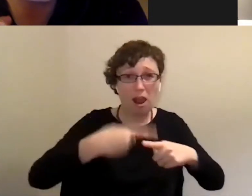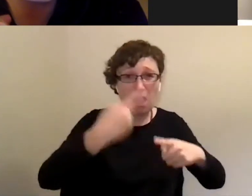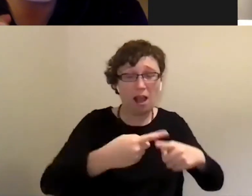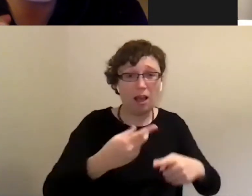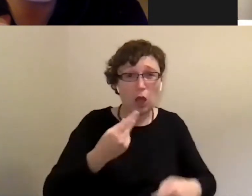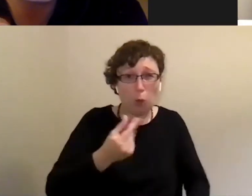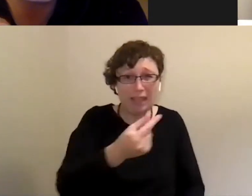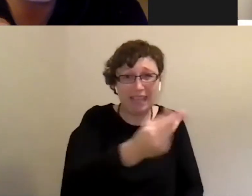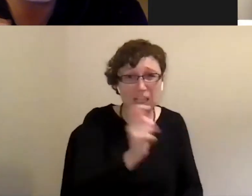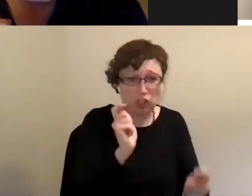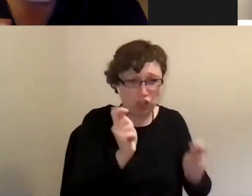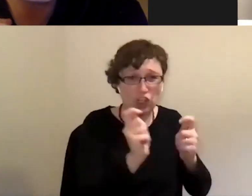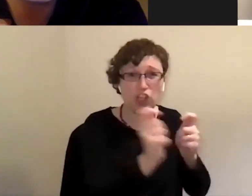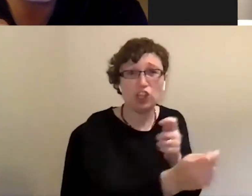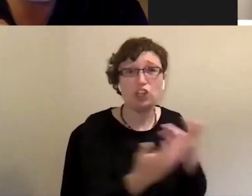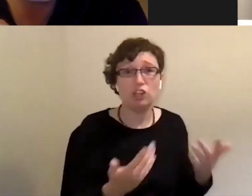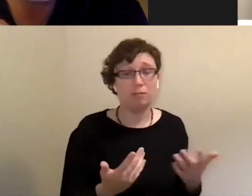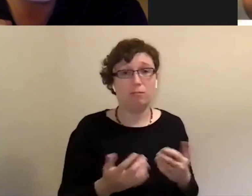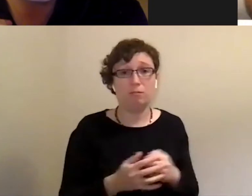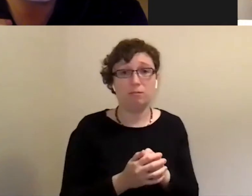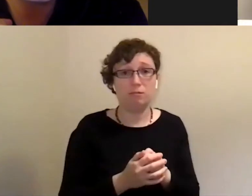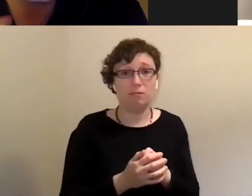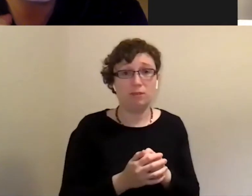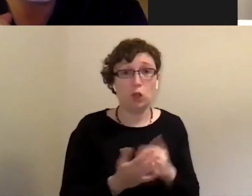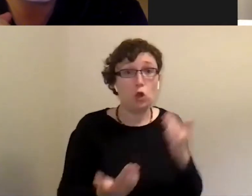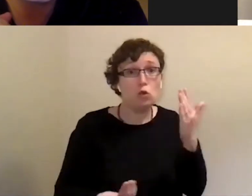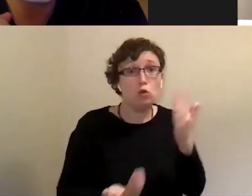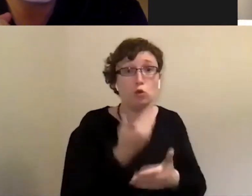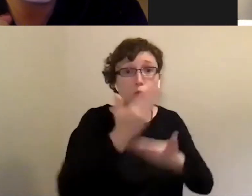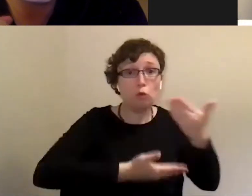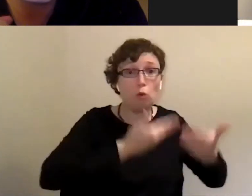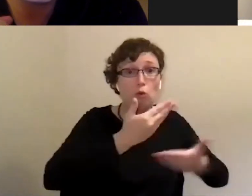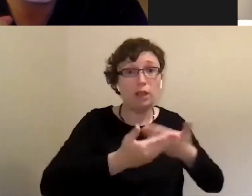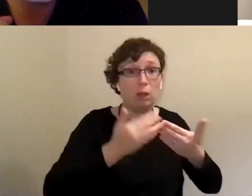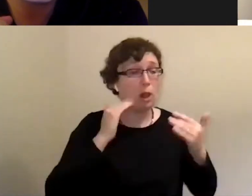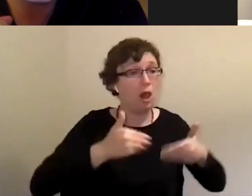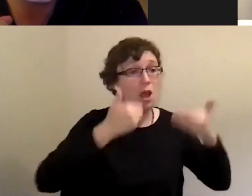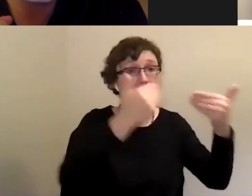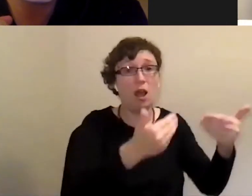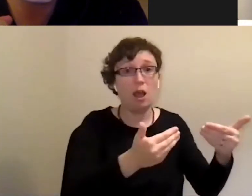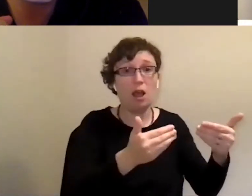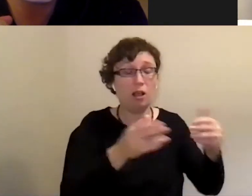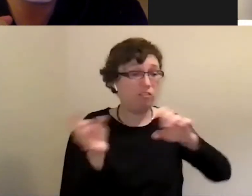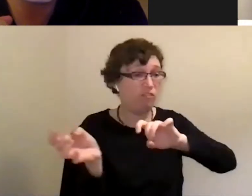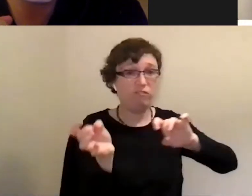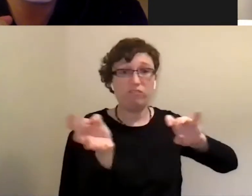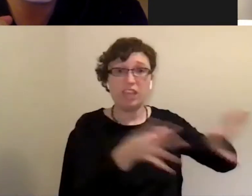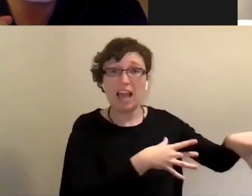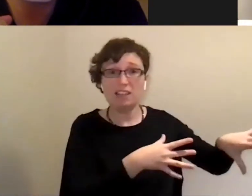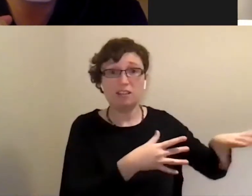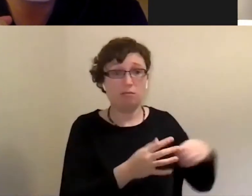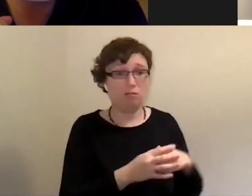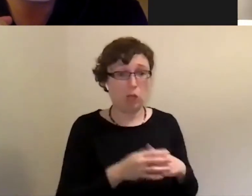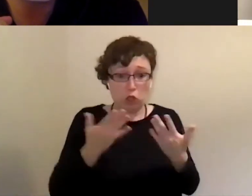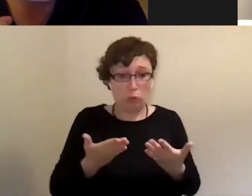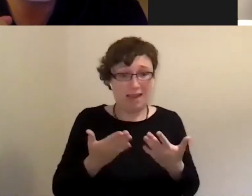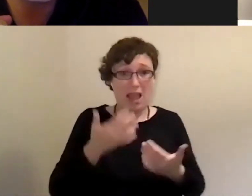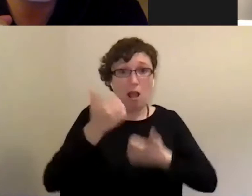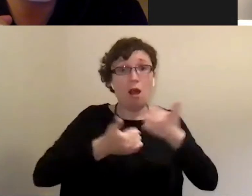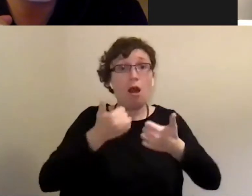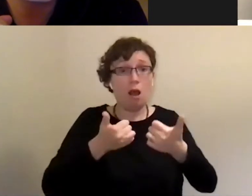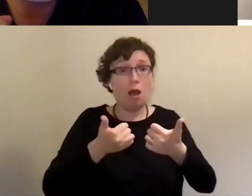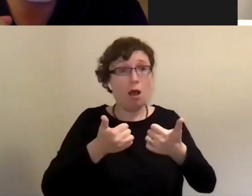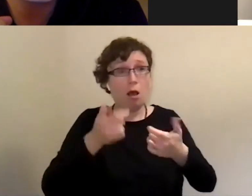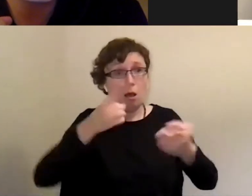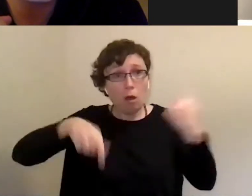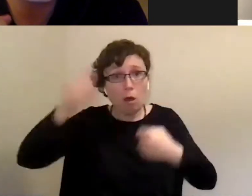movement. When there's a story, and when there isn't, they'll move on. But racism is part of my life story. Being